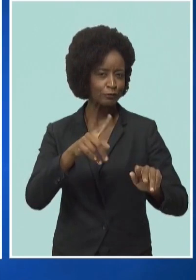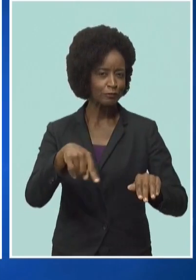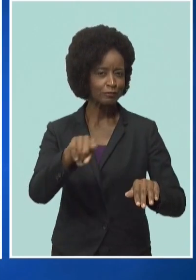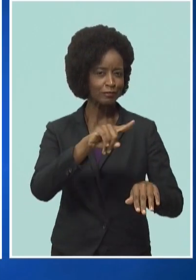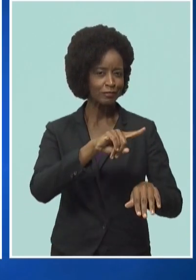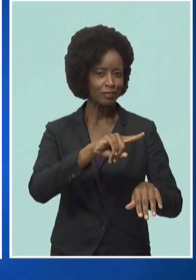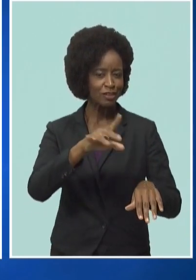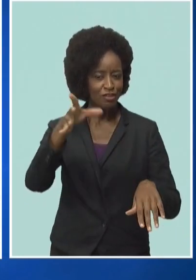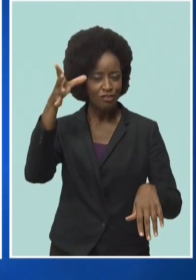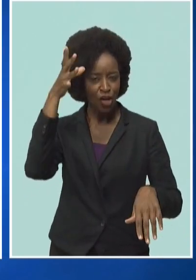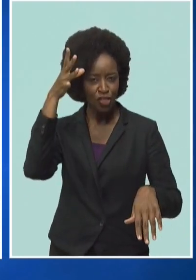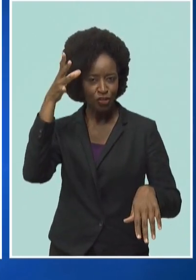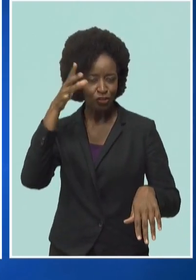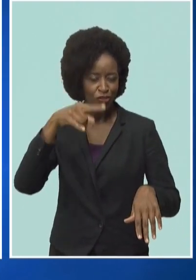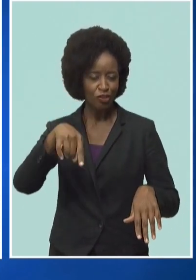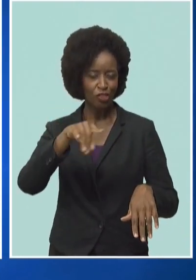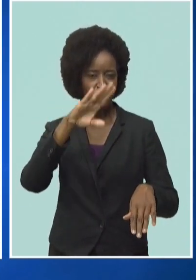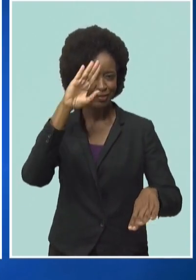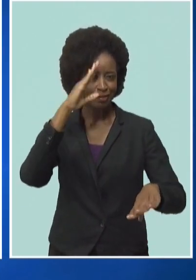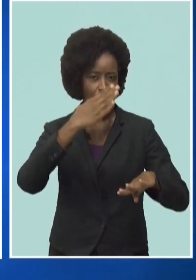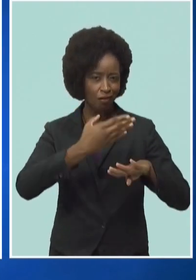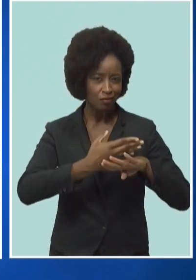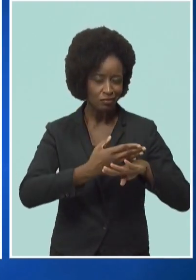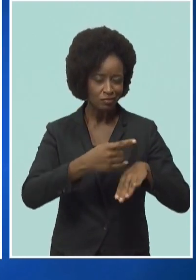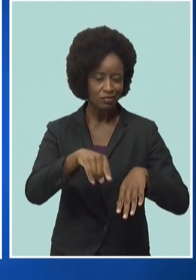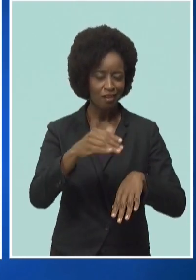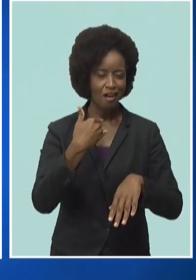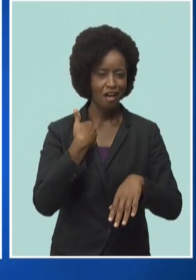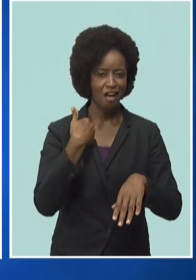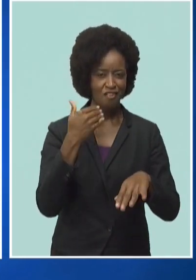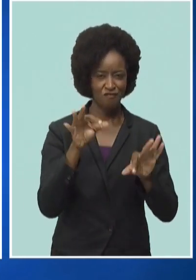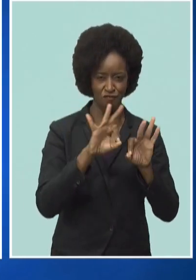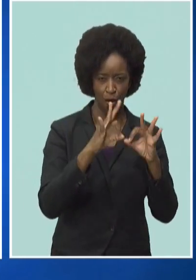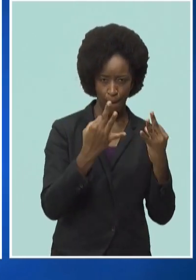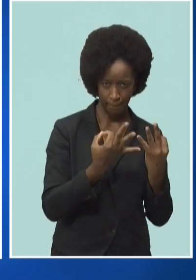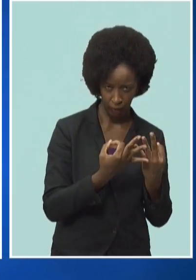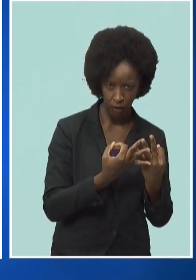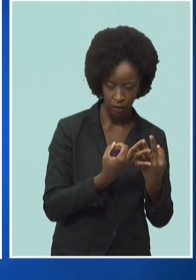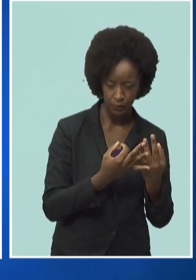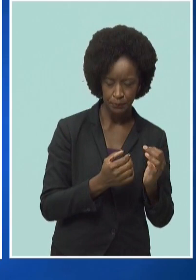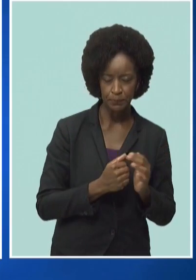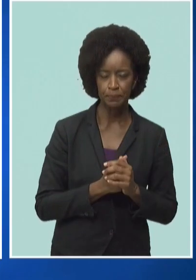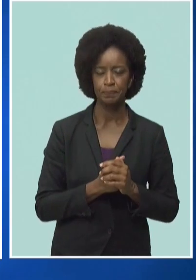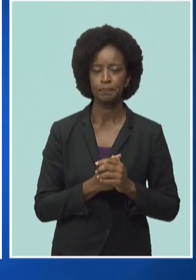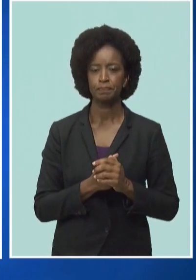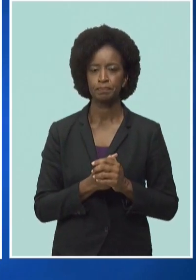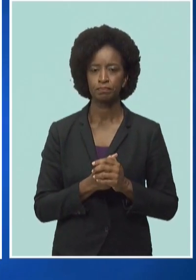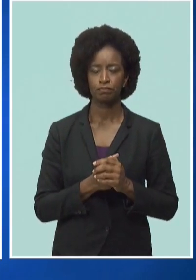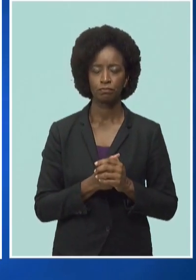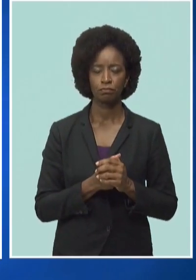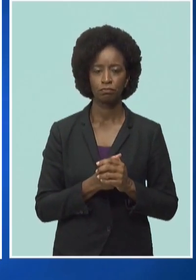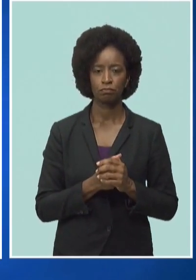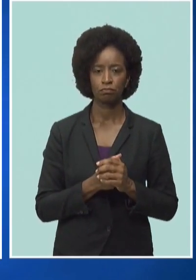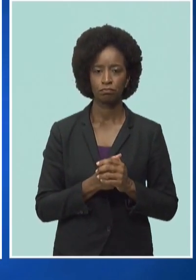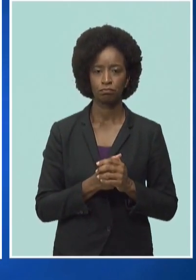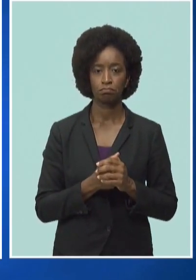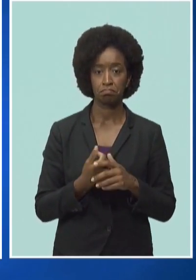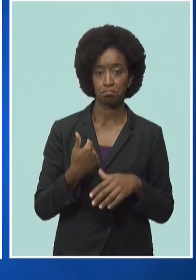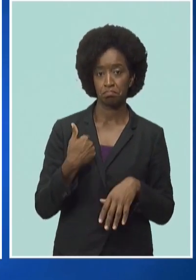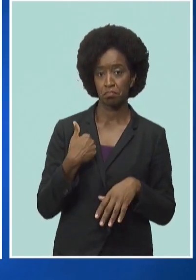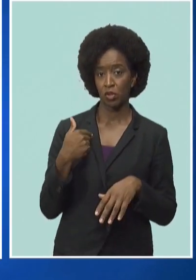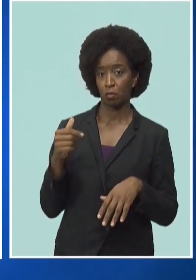I'm also working on a project for the revitalization of Bridgetown with a number of other persons, and we plan to bring more